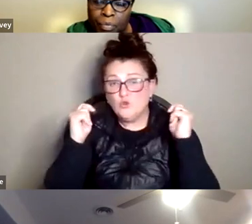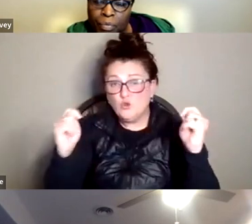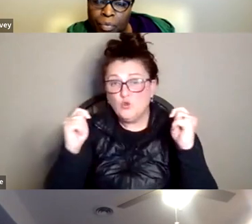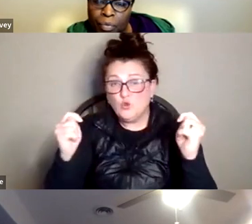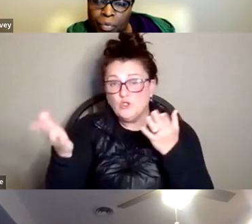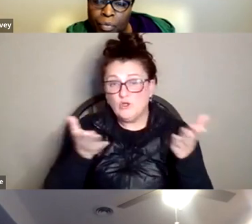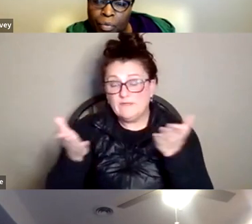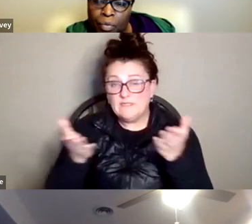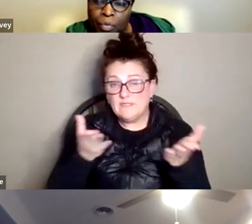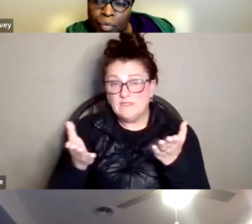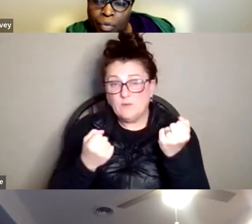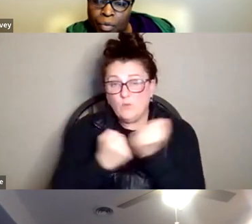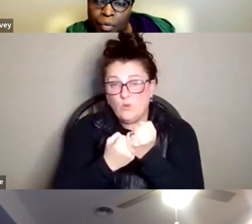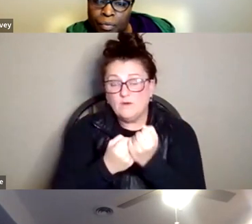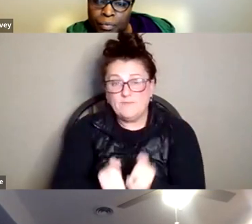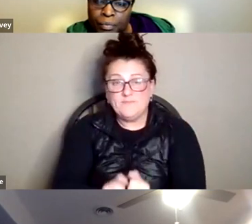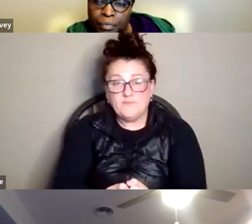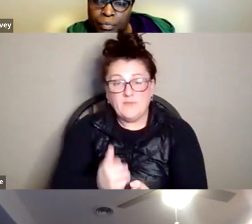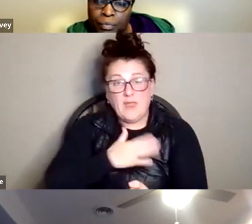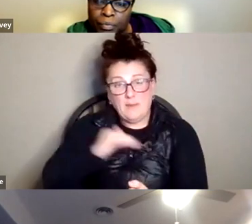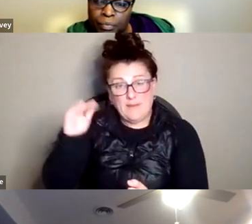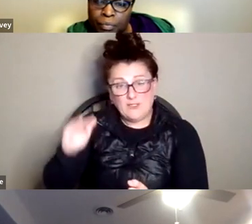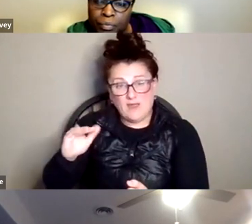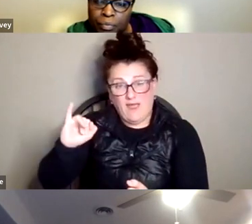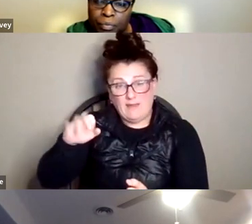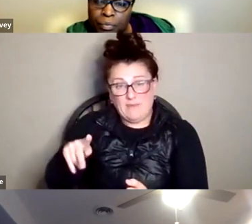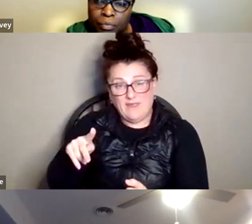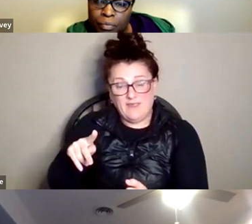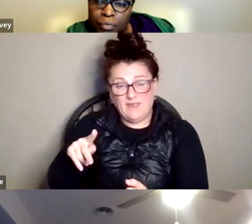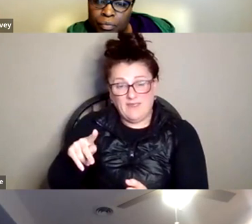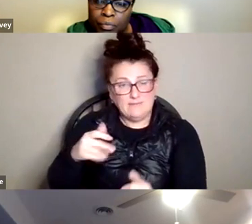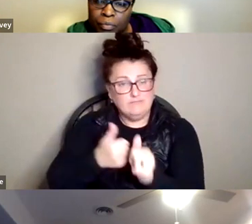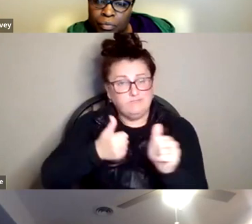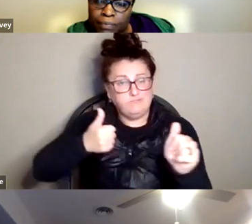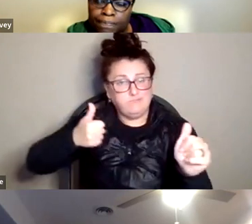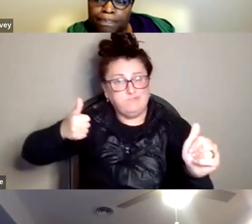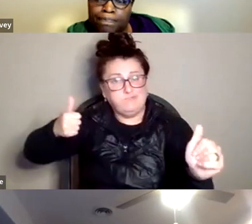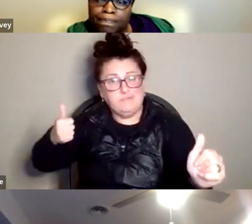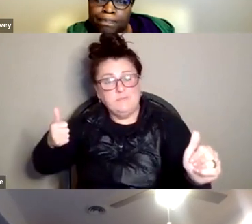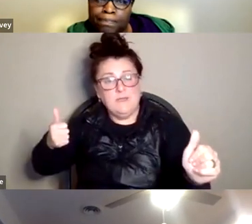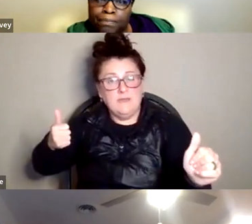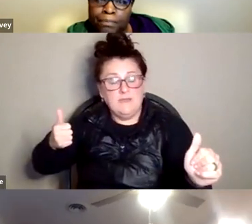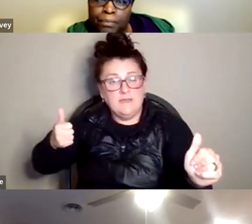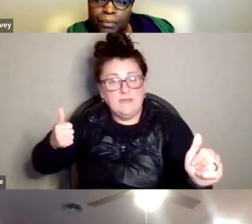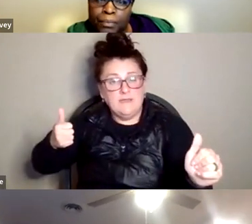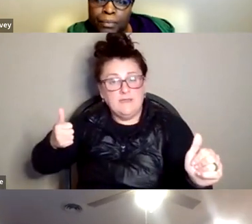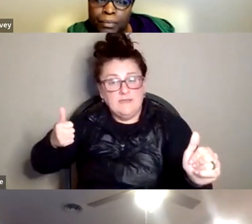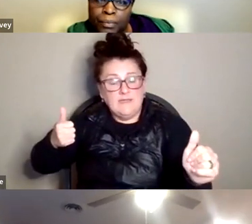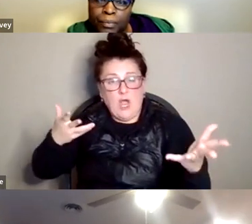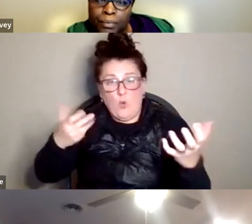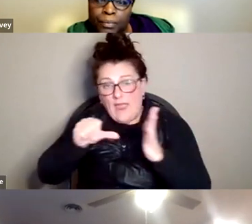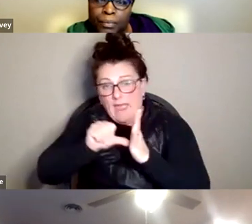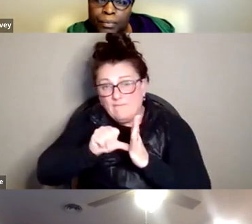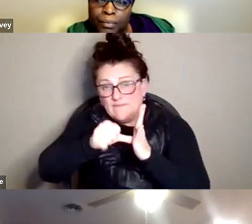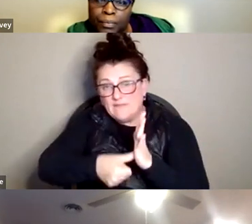There need to be, you know, my child being on an IEP and he's so behind. So I just really want to, you know,